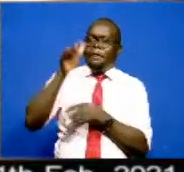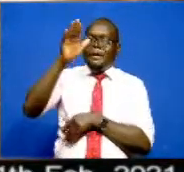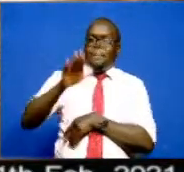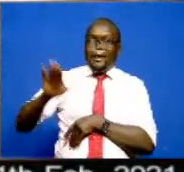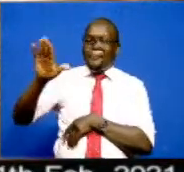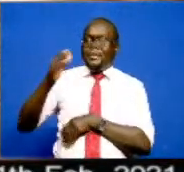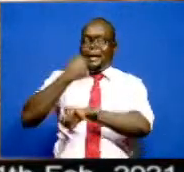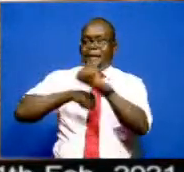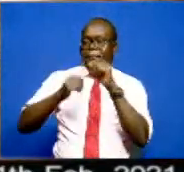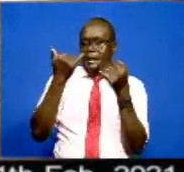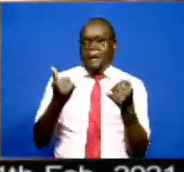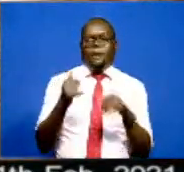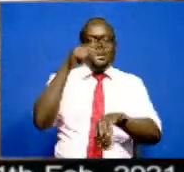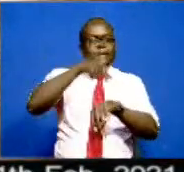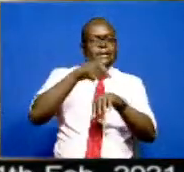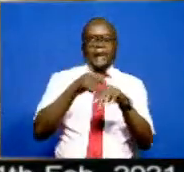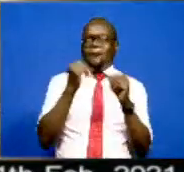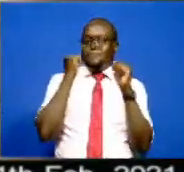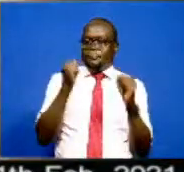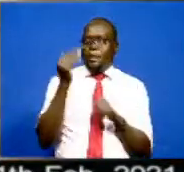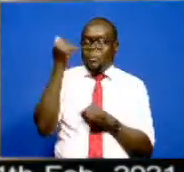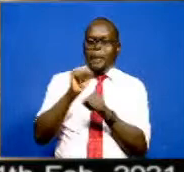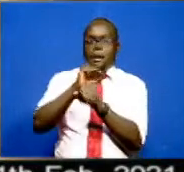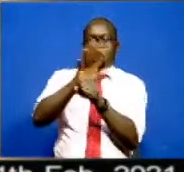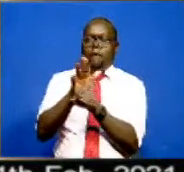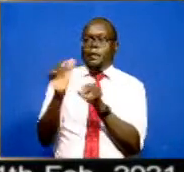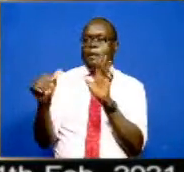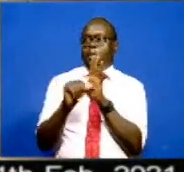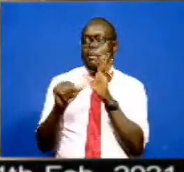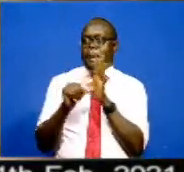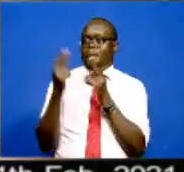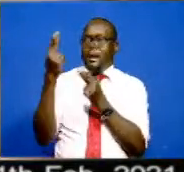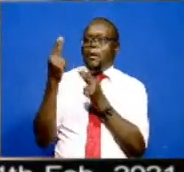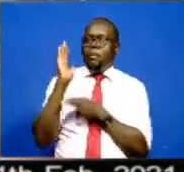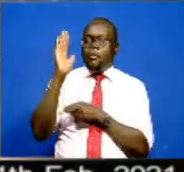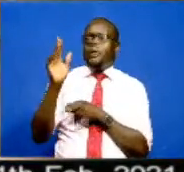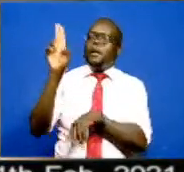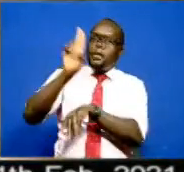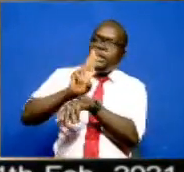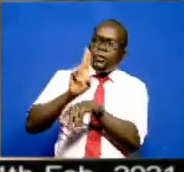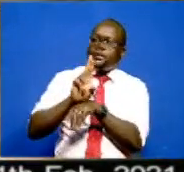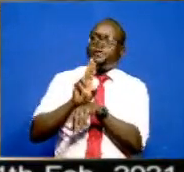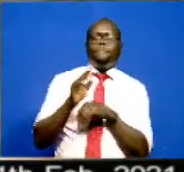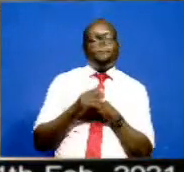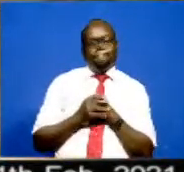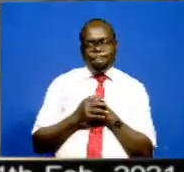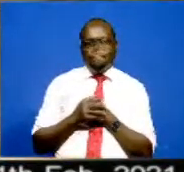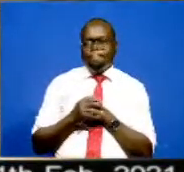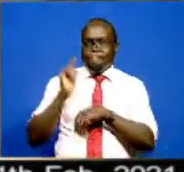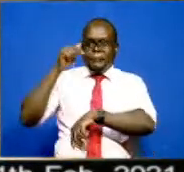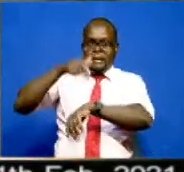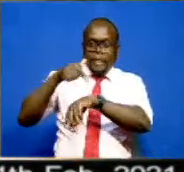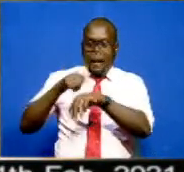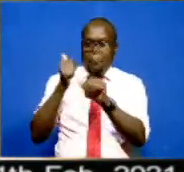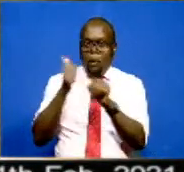right now, at this difficult time as a result of the COVID crisis, I hope they will apply prudent